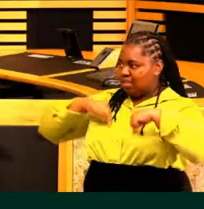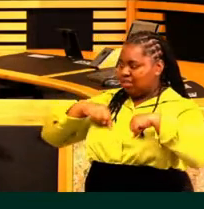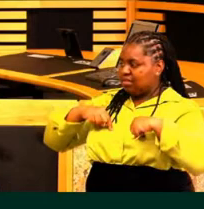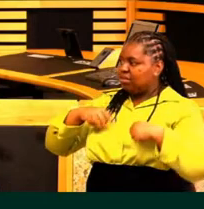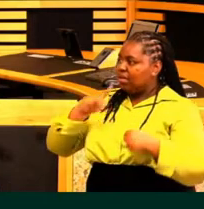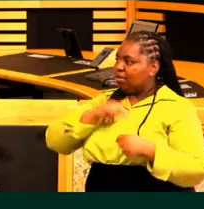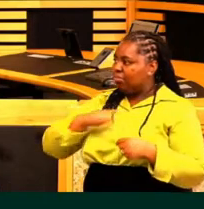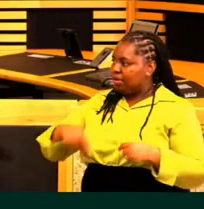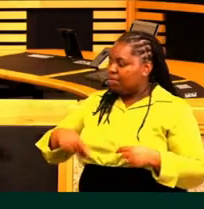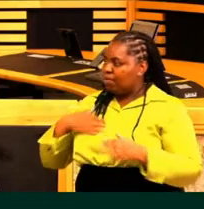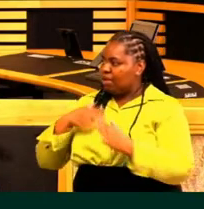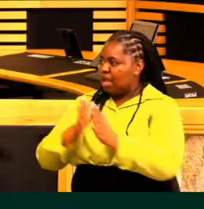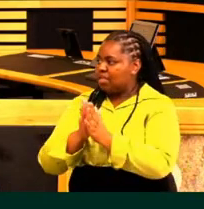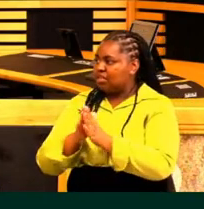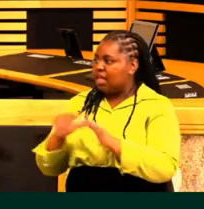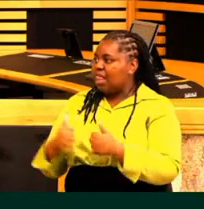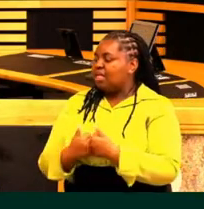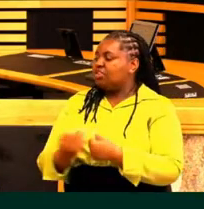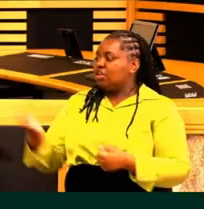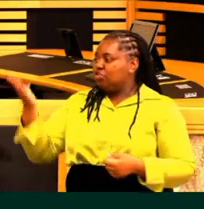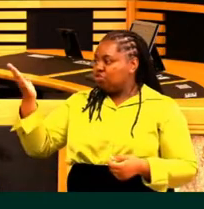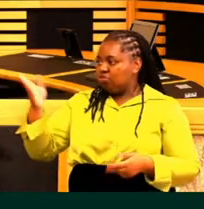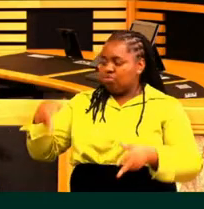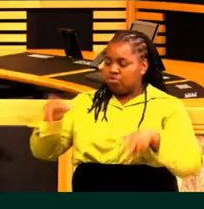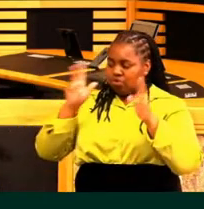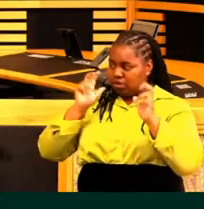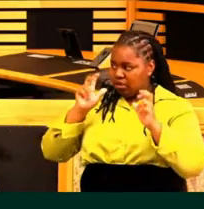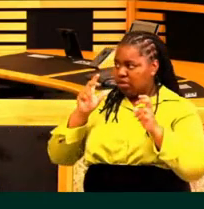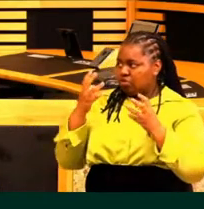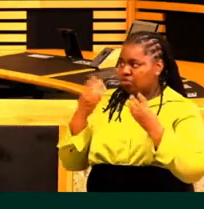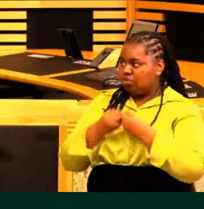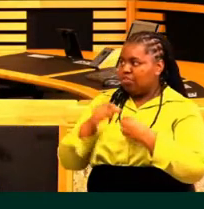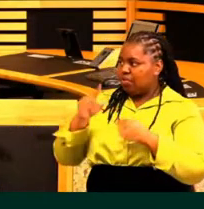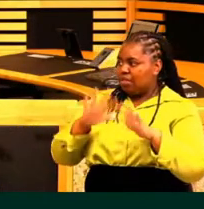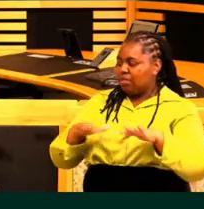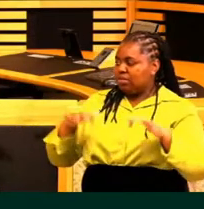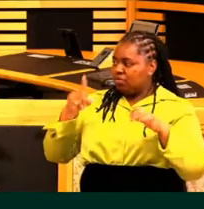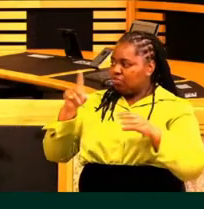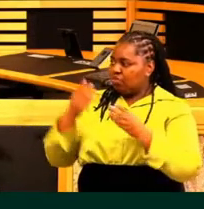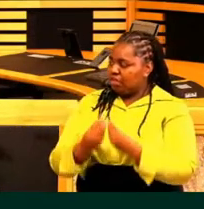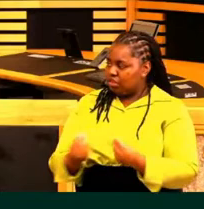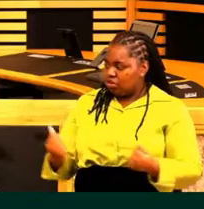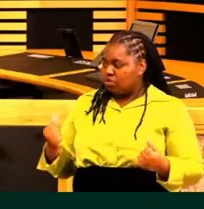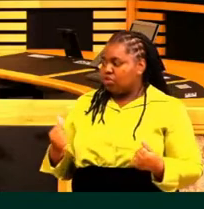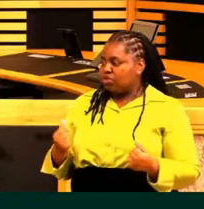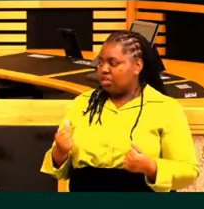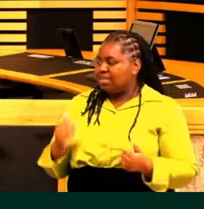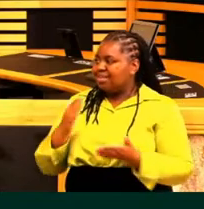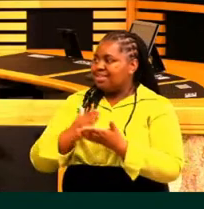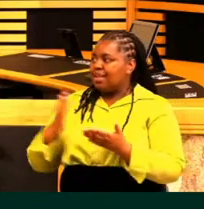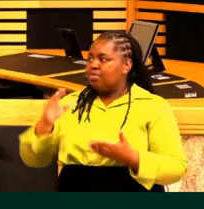we ask and challenge you to listen together with this house to these resolutions